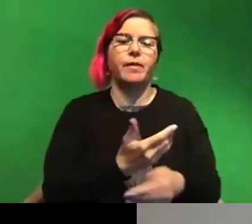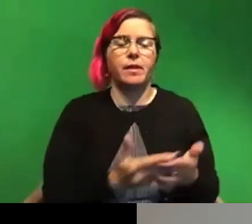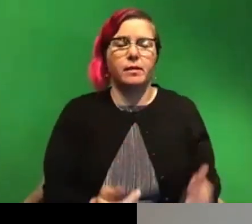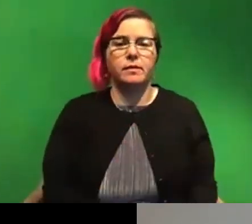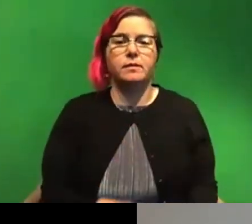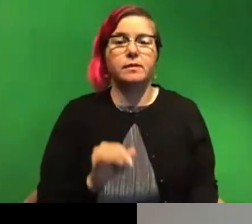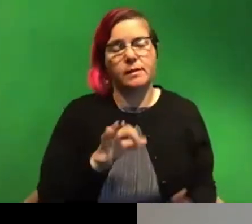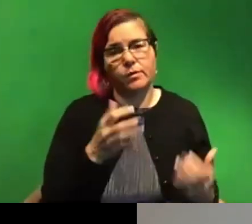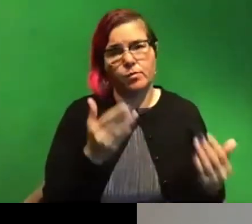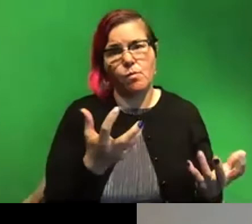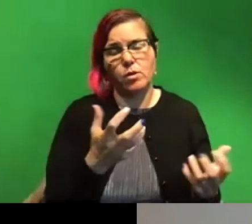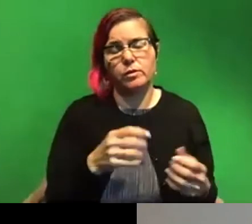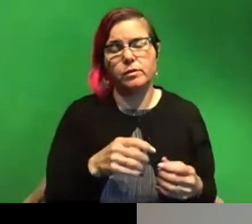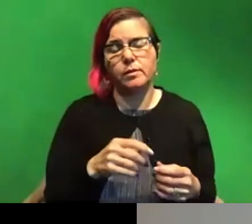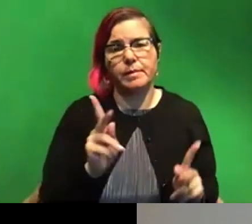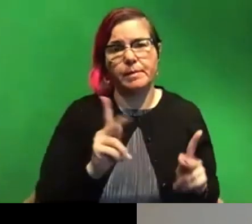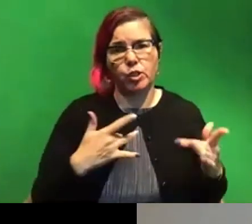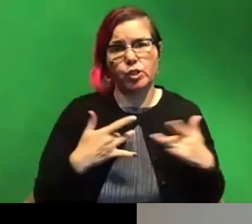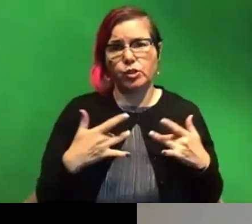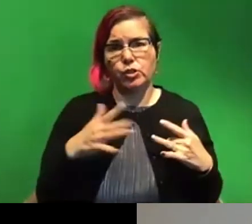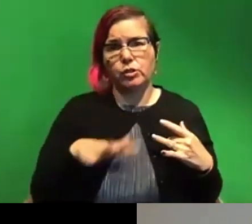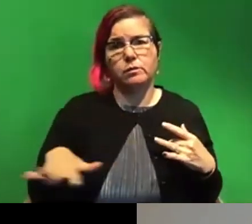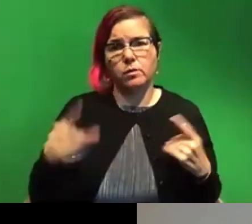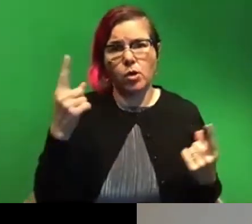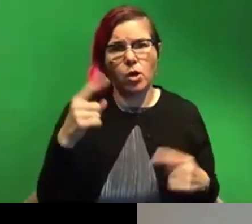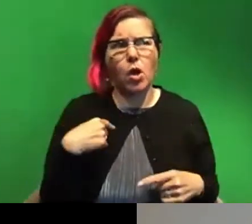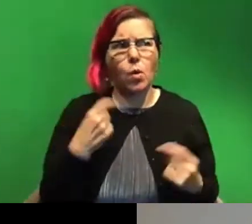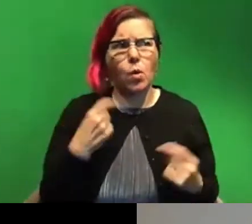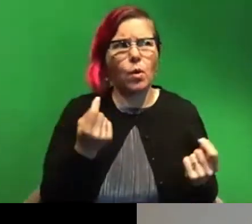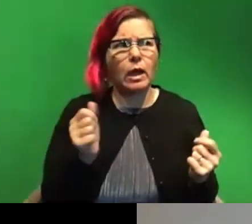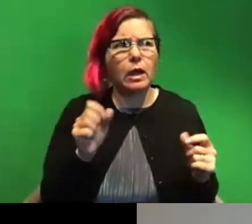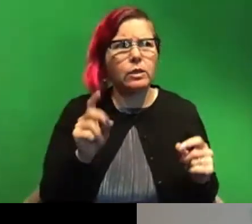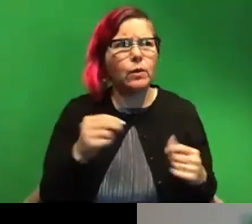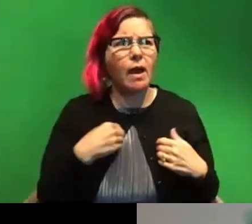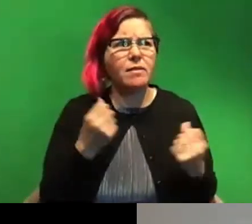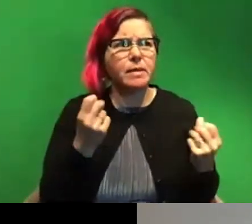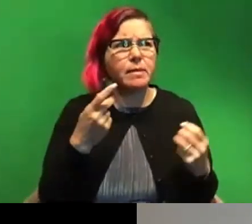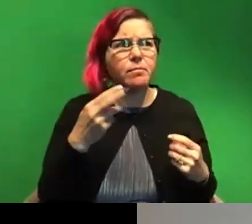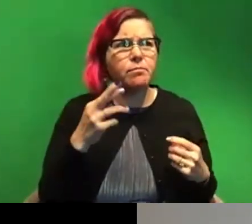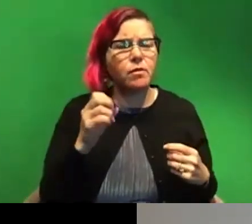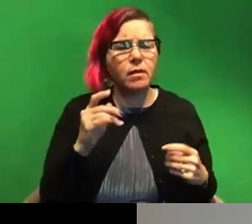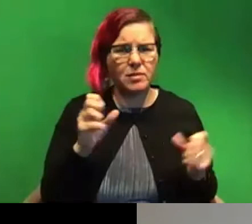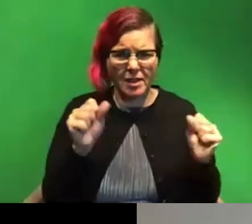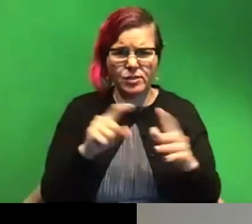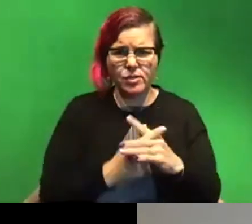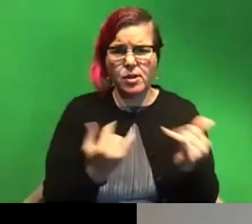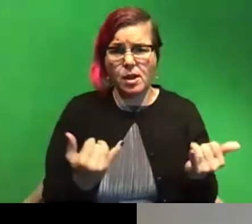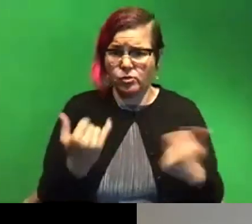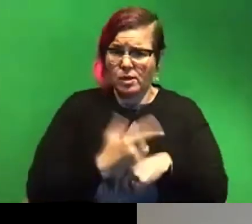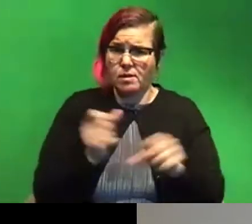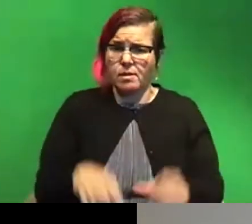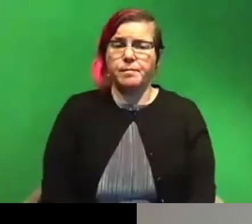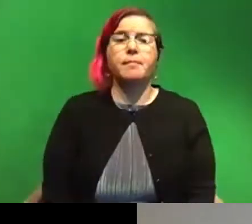wanting to, for anyone who's concerned out there who's wondering like, oh, what can I do? I have all these profiles. I mean, you can start now. You can start today.